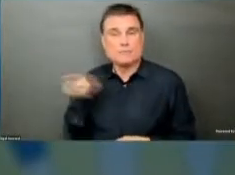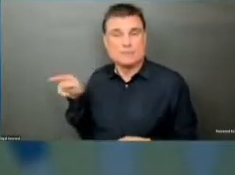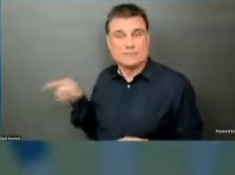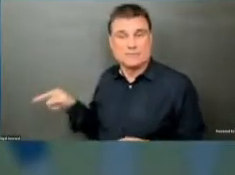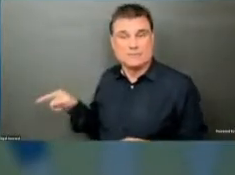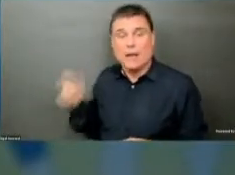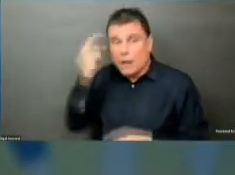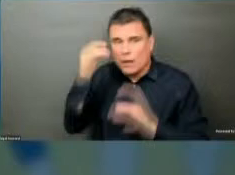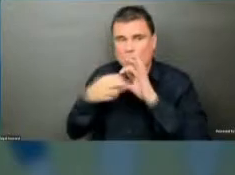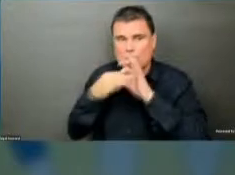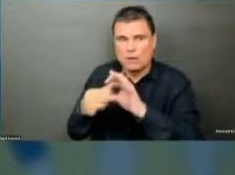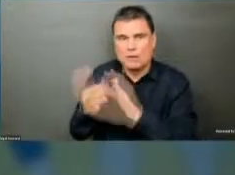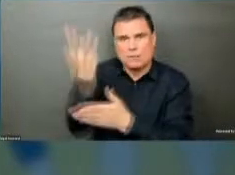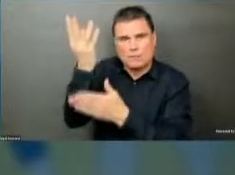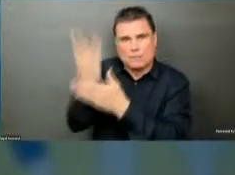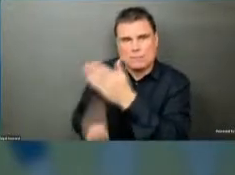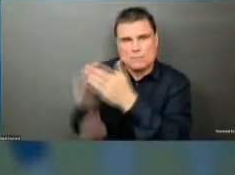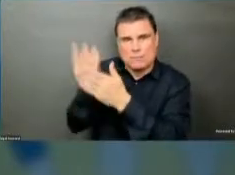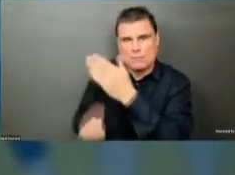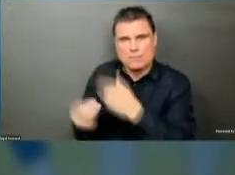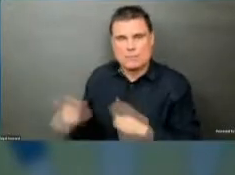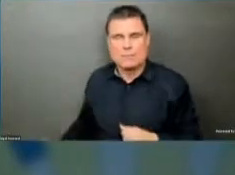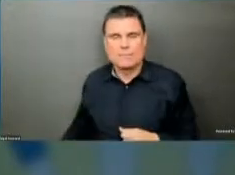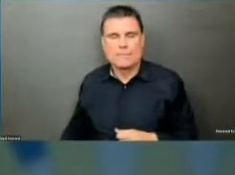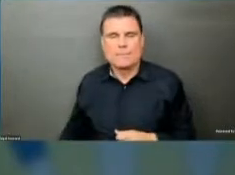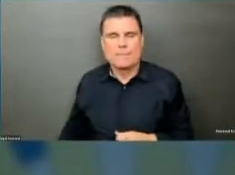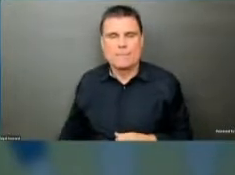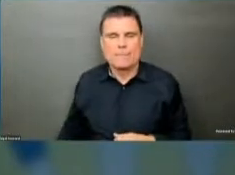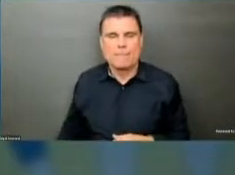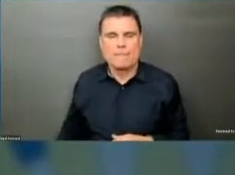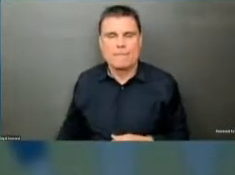compared to other jurisdictions in Canada and